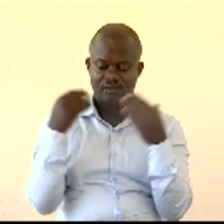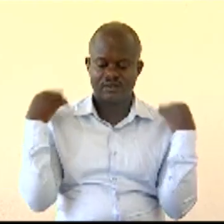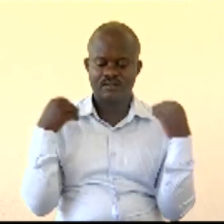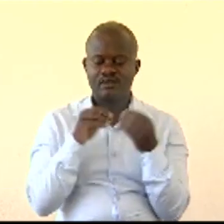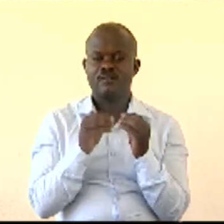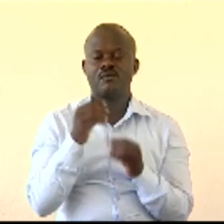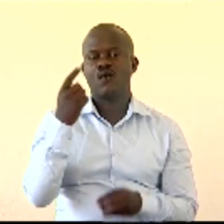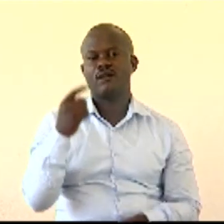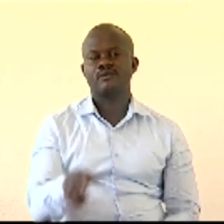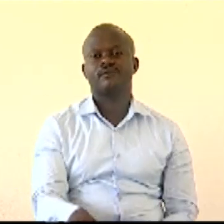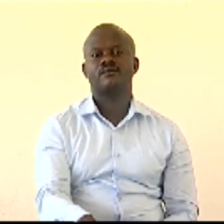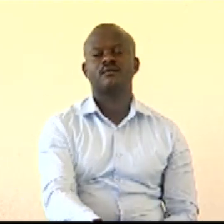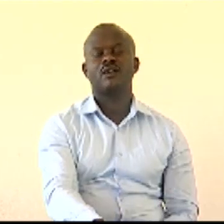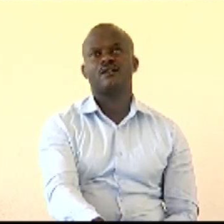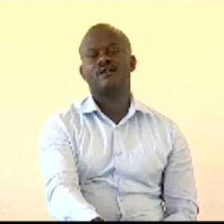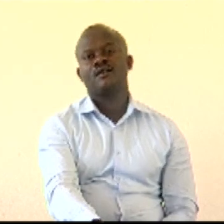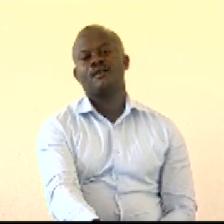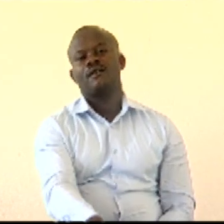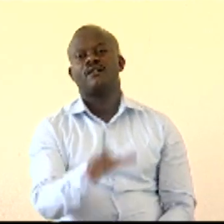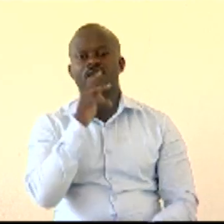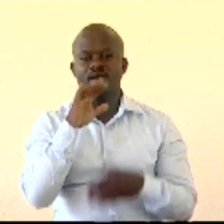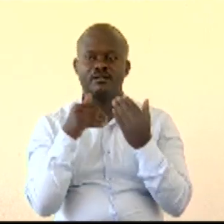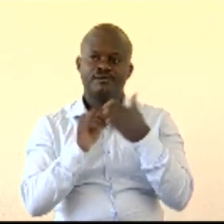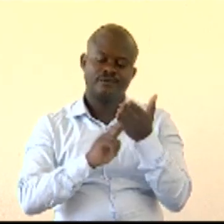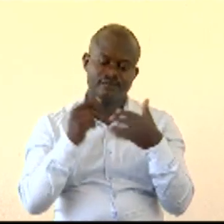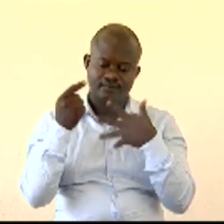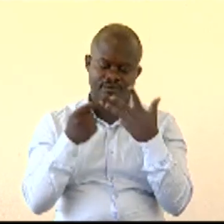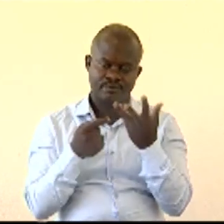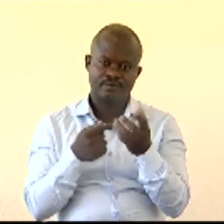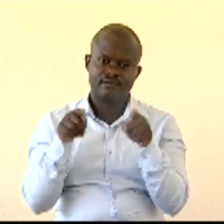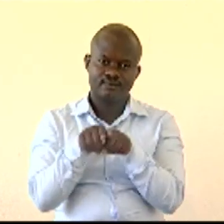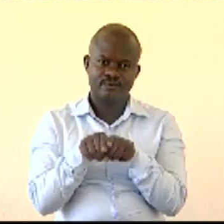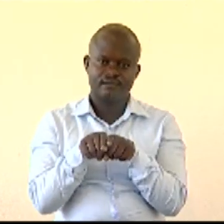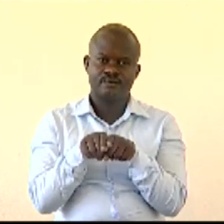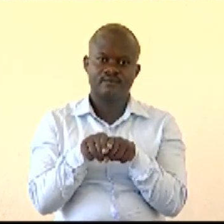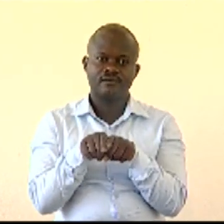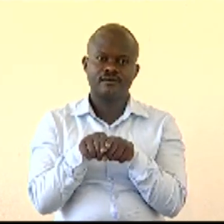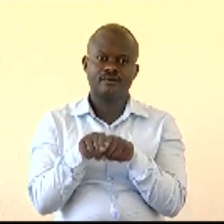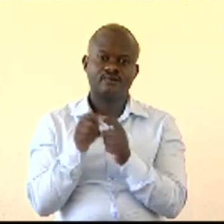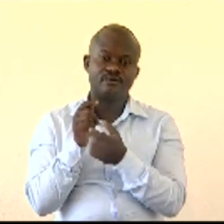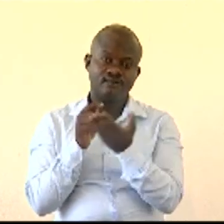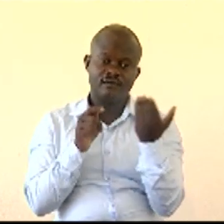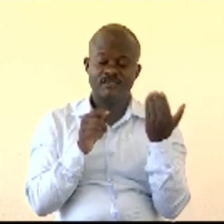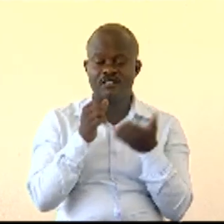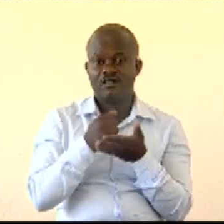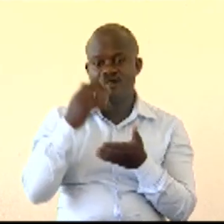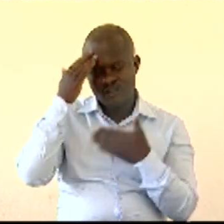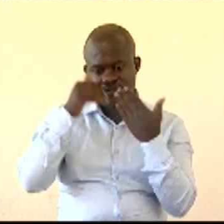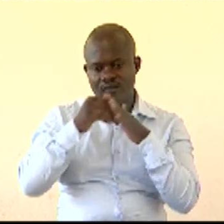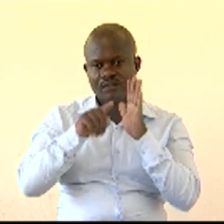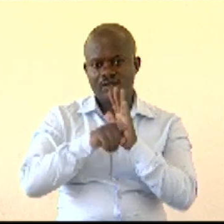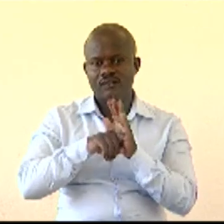1. I read it for you. Use these mass numbers, values, or relative